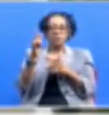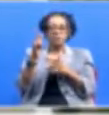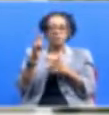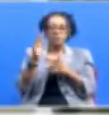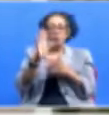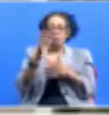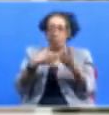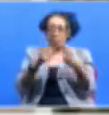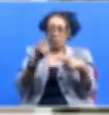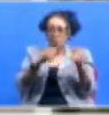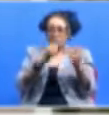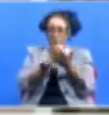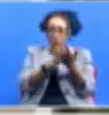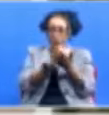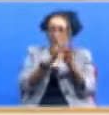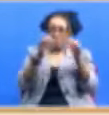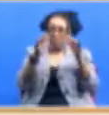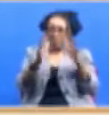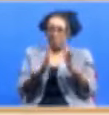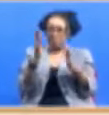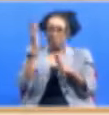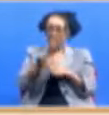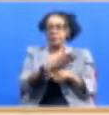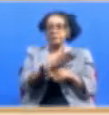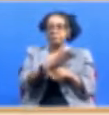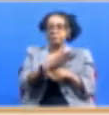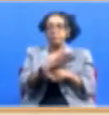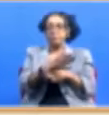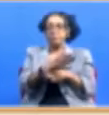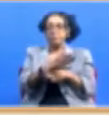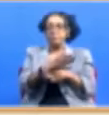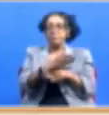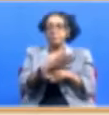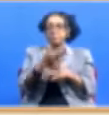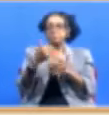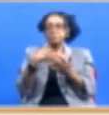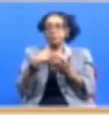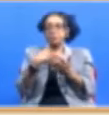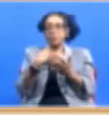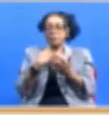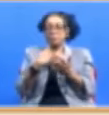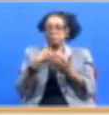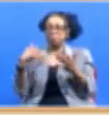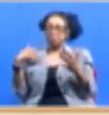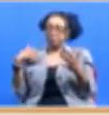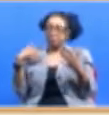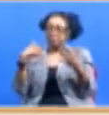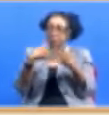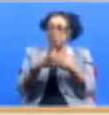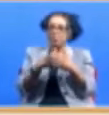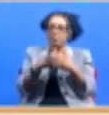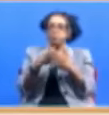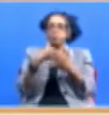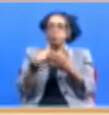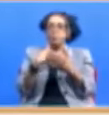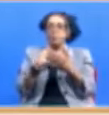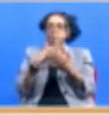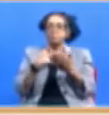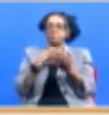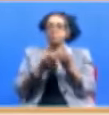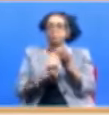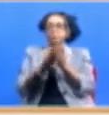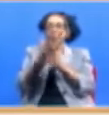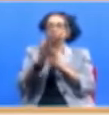buy coffee from the farmers directly. We are working on a journey to increase our